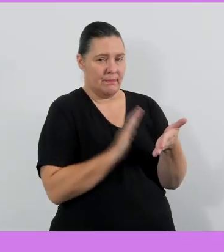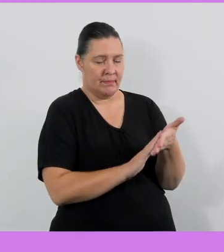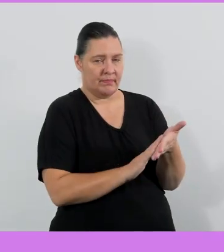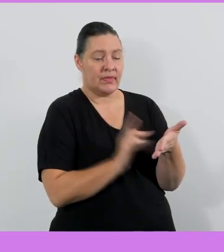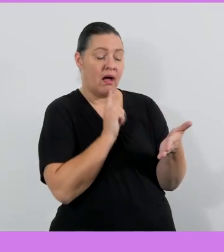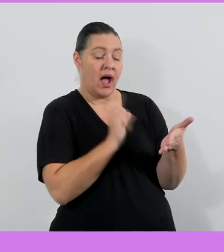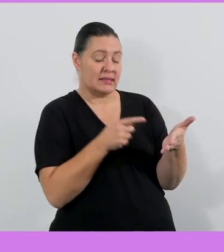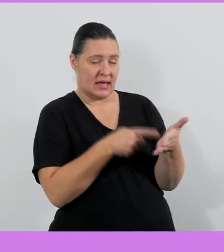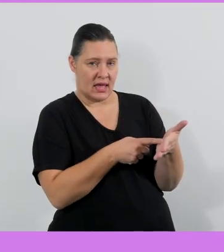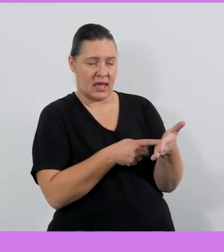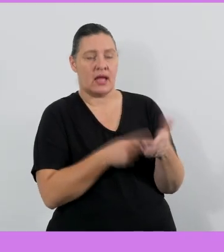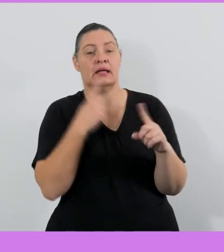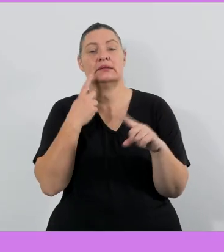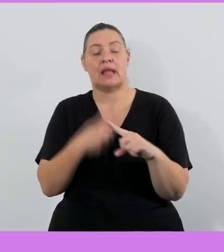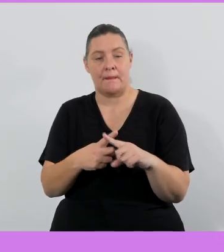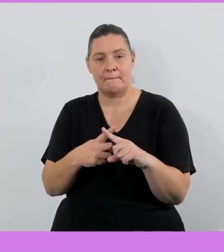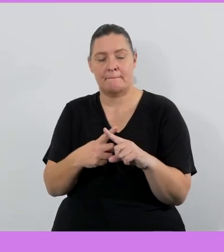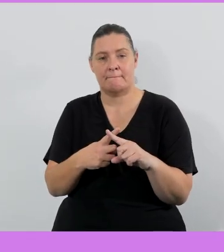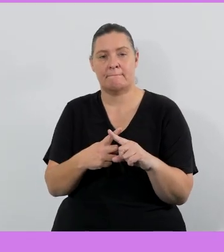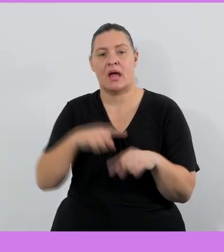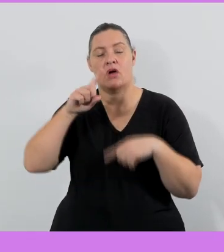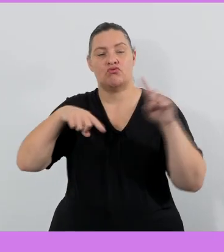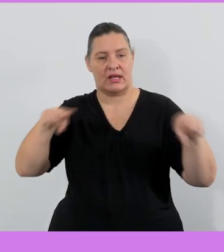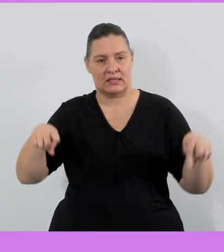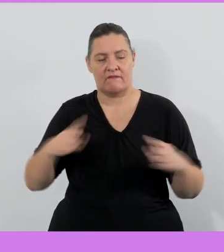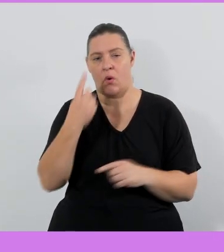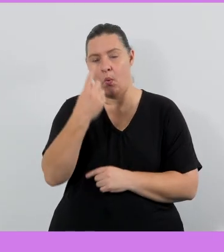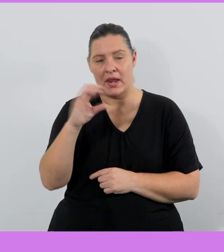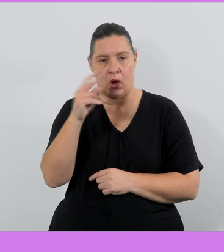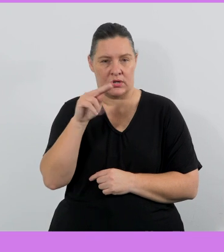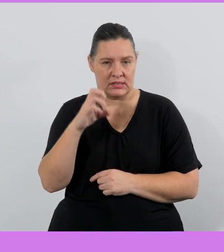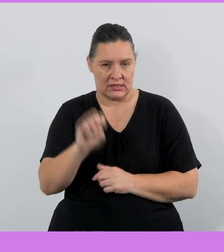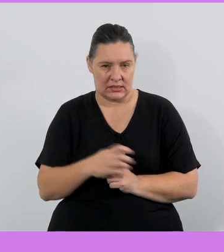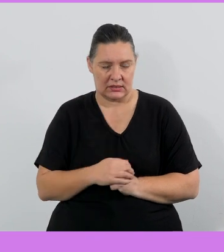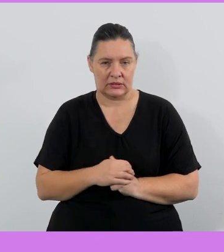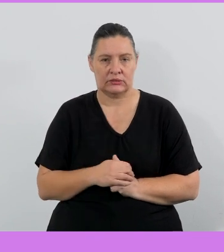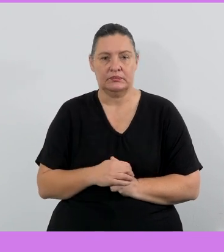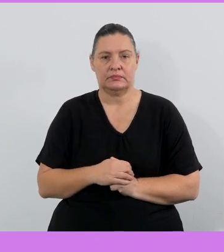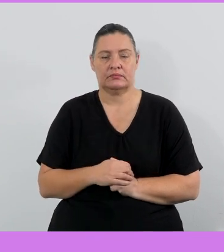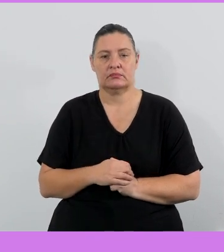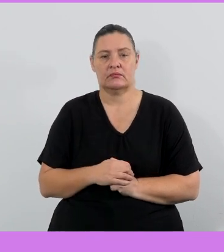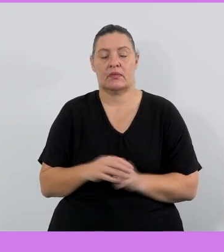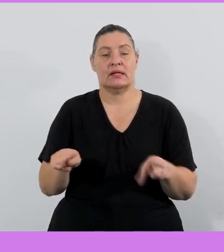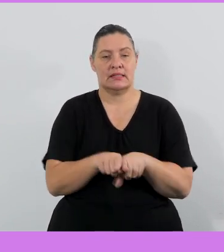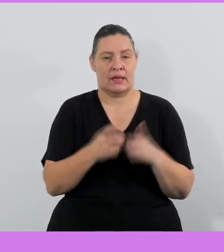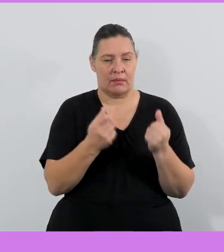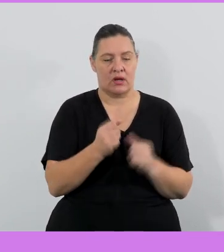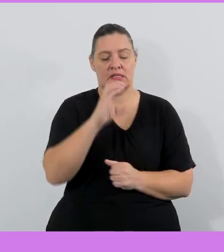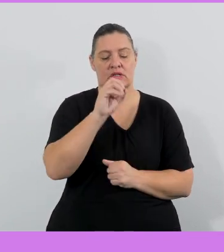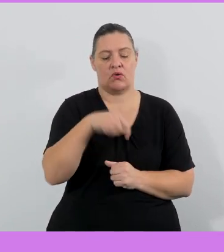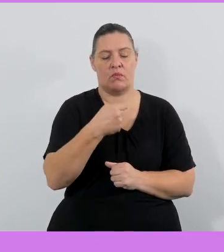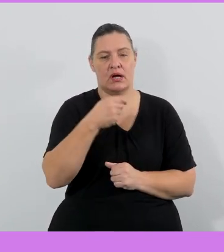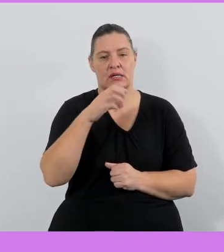ounces and I'm going to multiply it by the rate per ounce. Okay, so therefore, take the same amount,